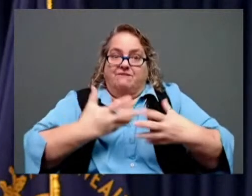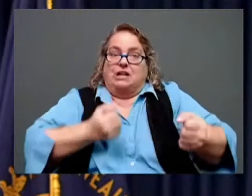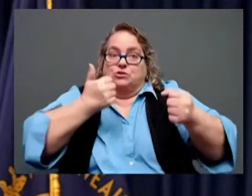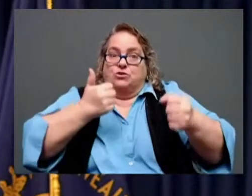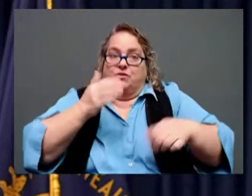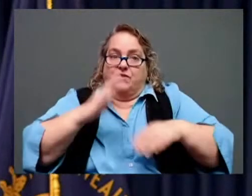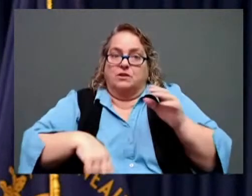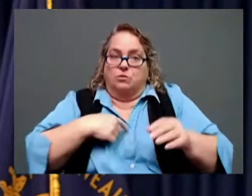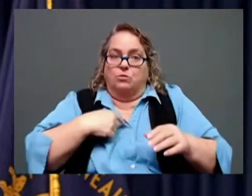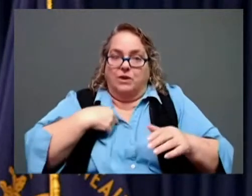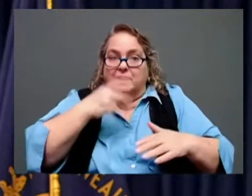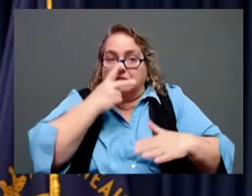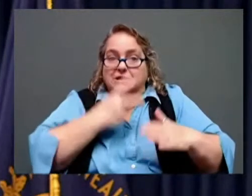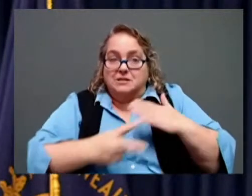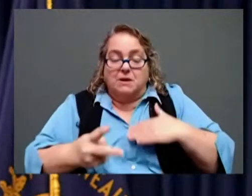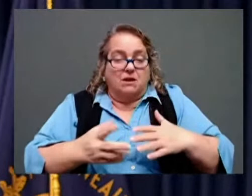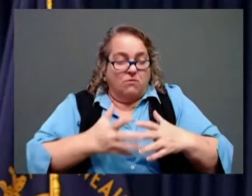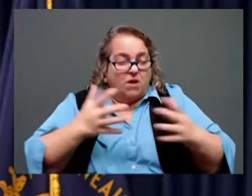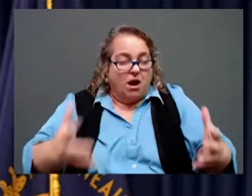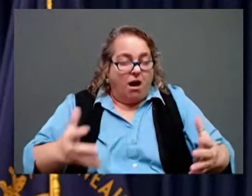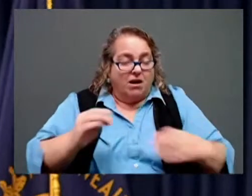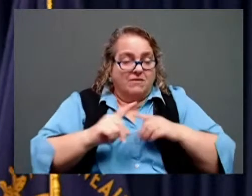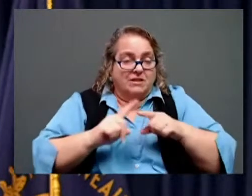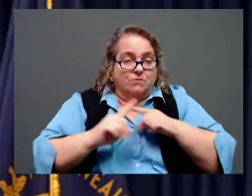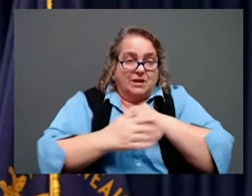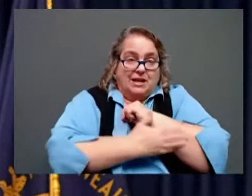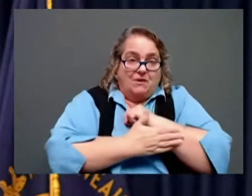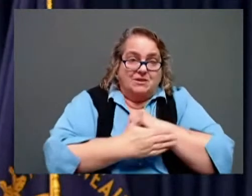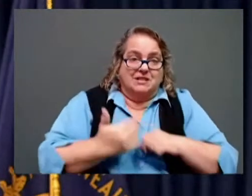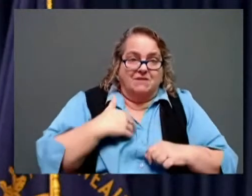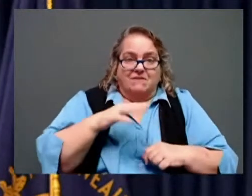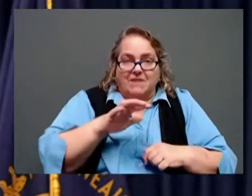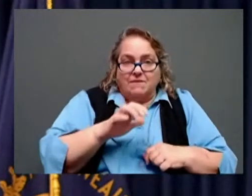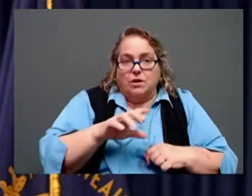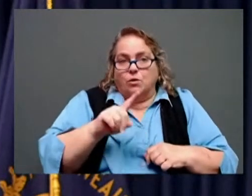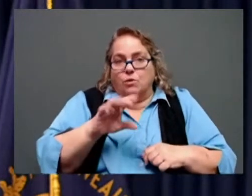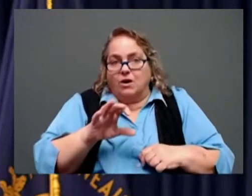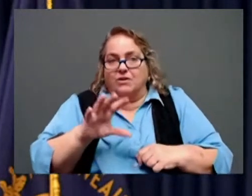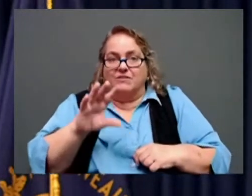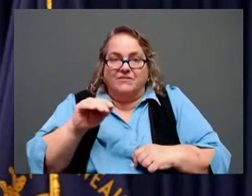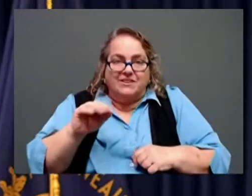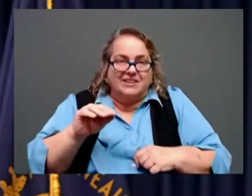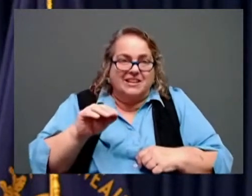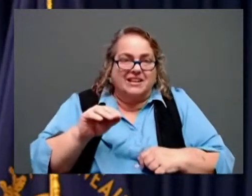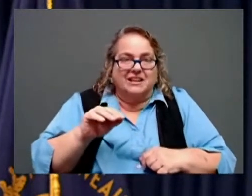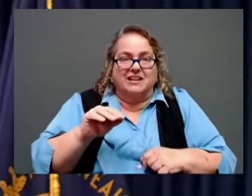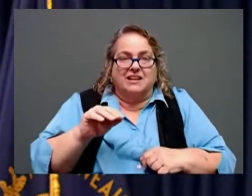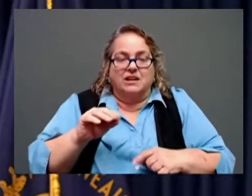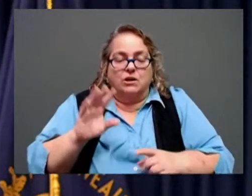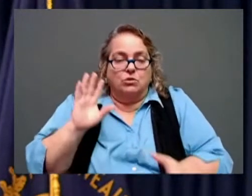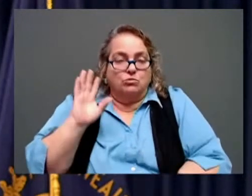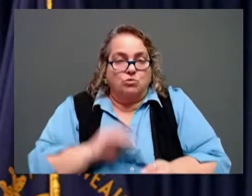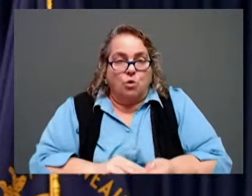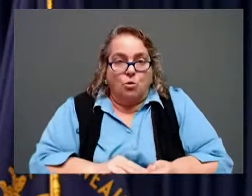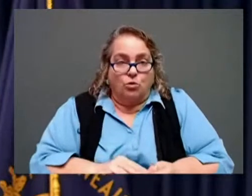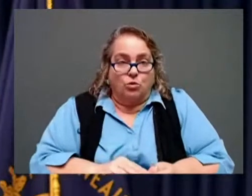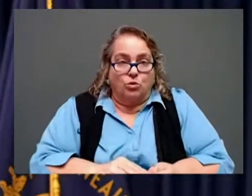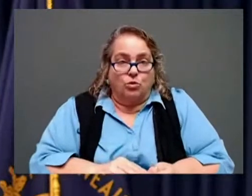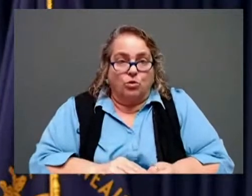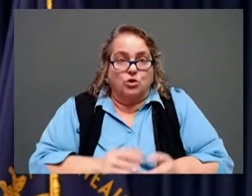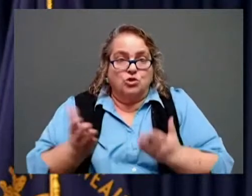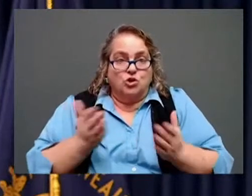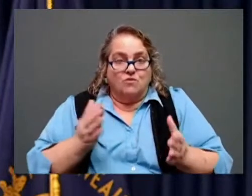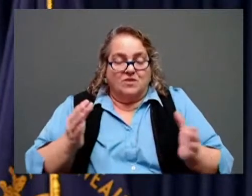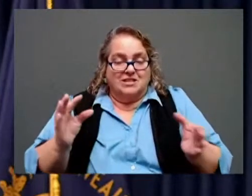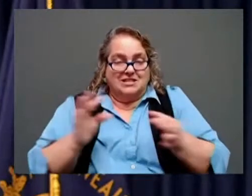that, have 500, 150 total service connections.